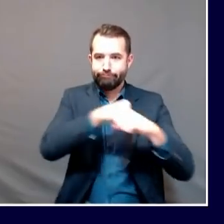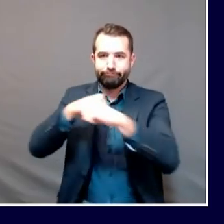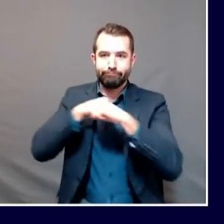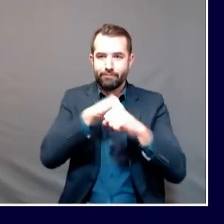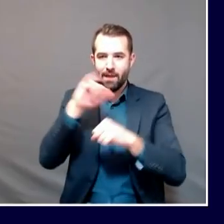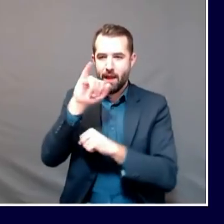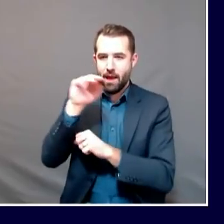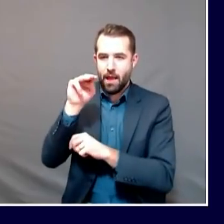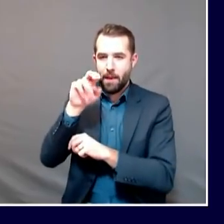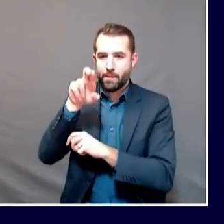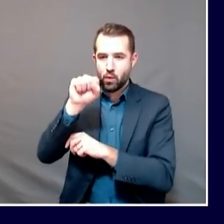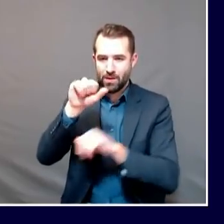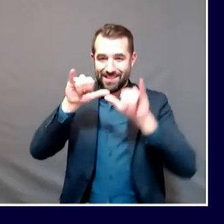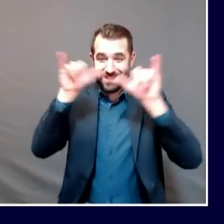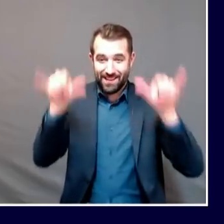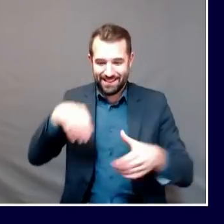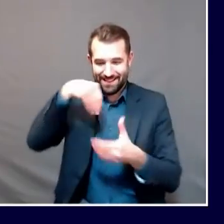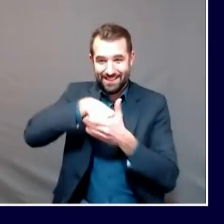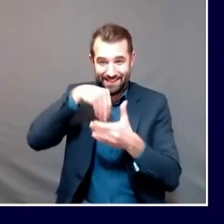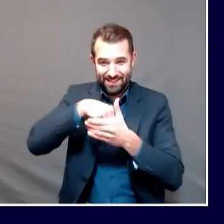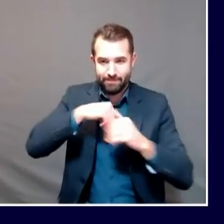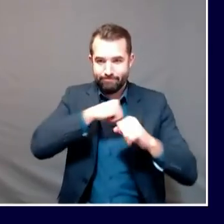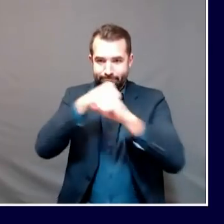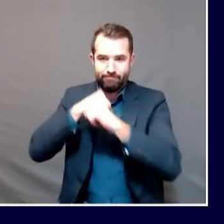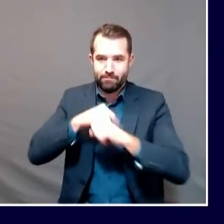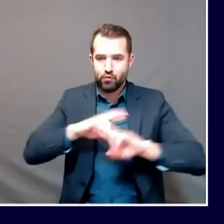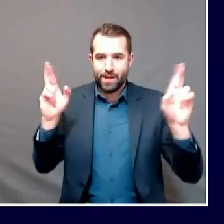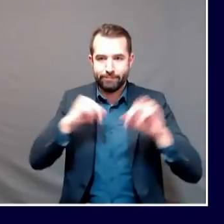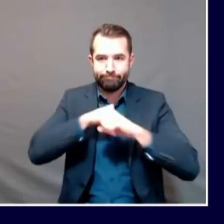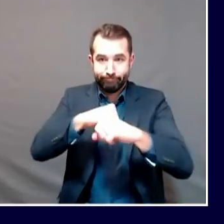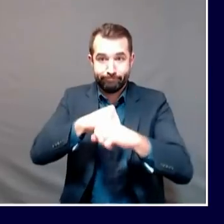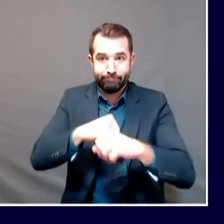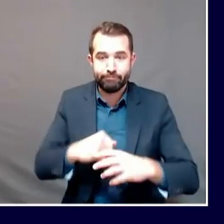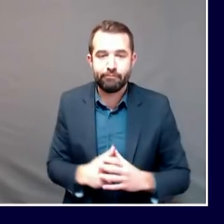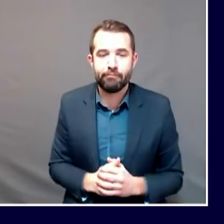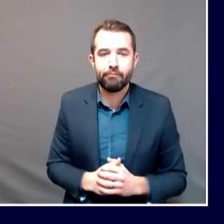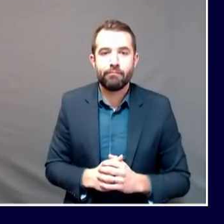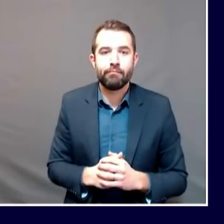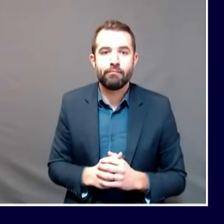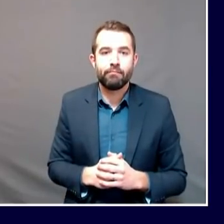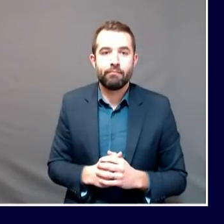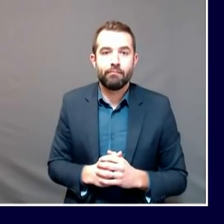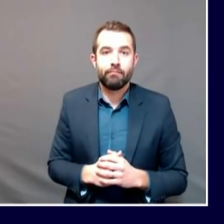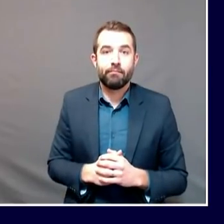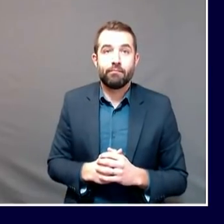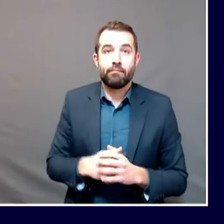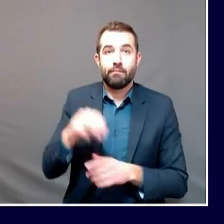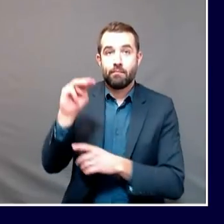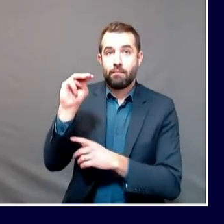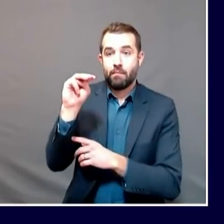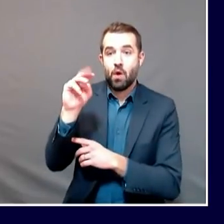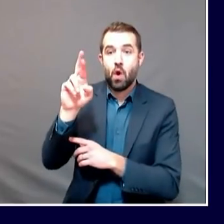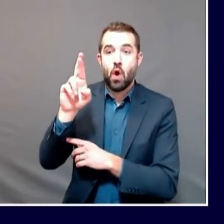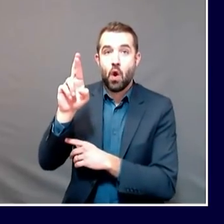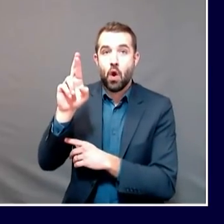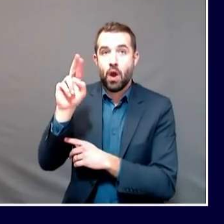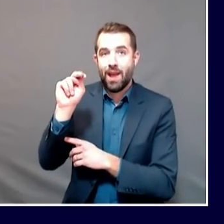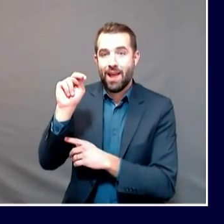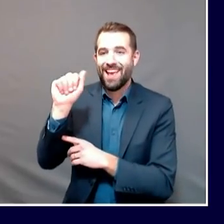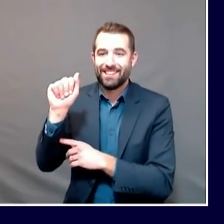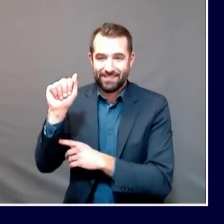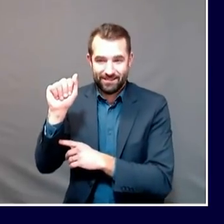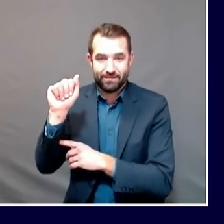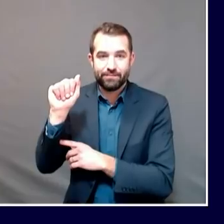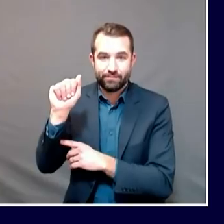use a molecule to prime the immune system. That molecule, known as mRNA, is packaged in a